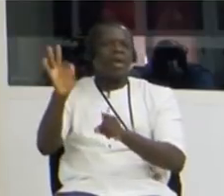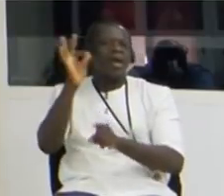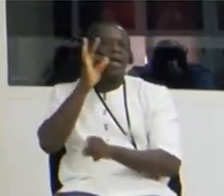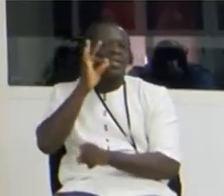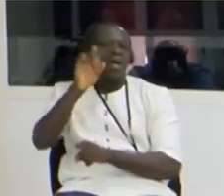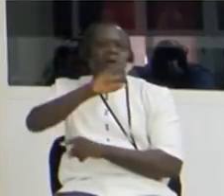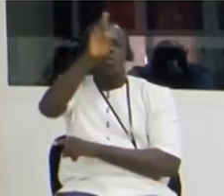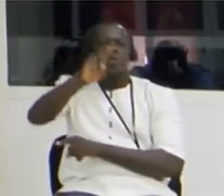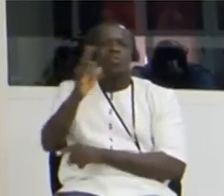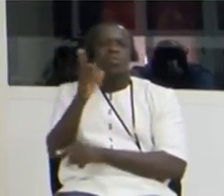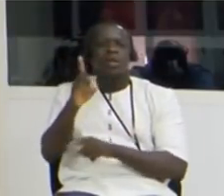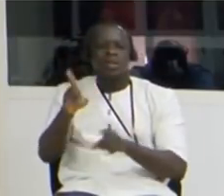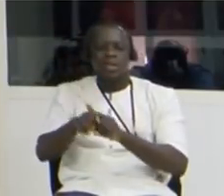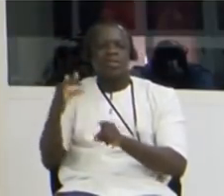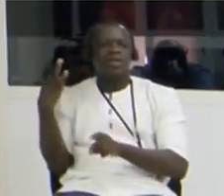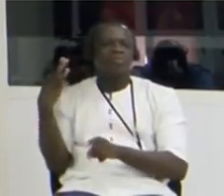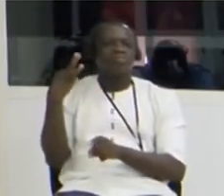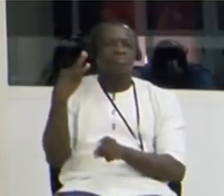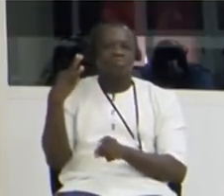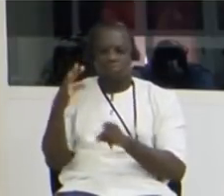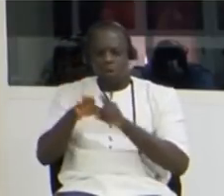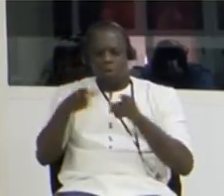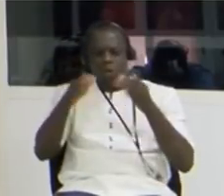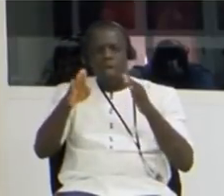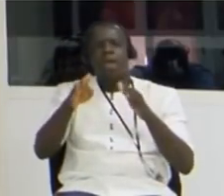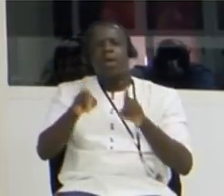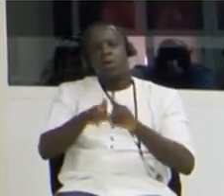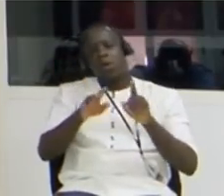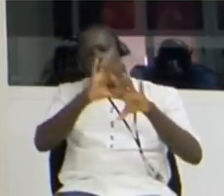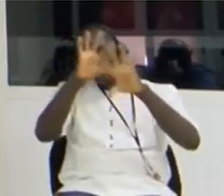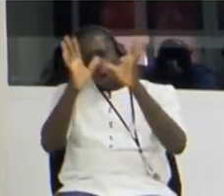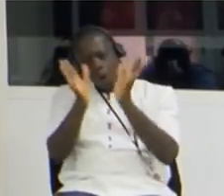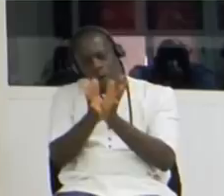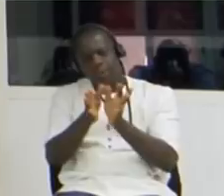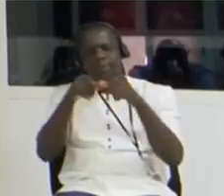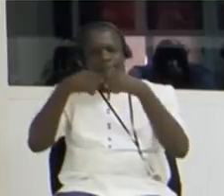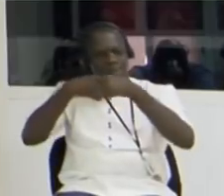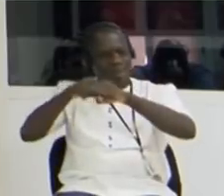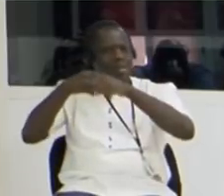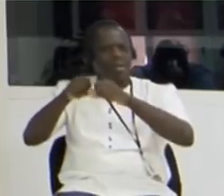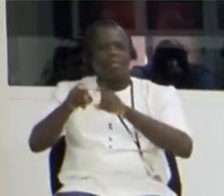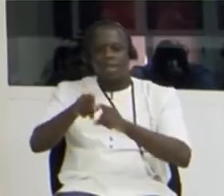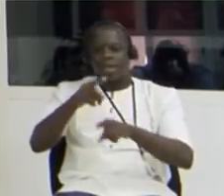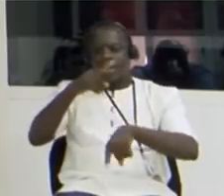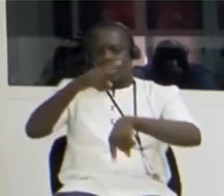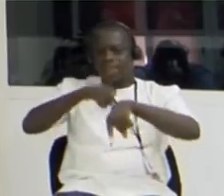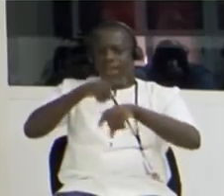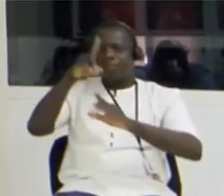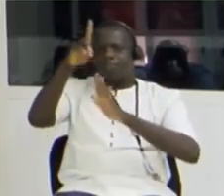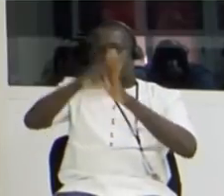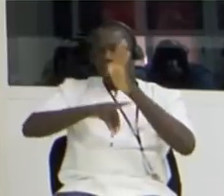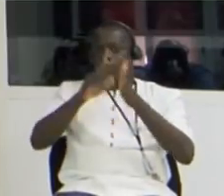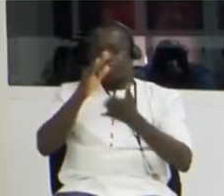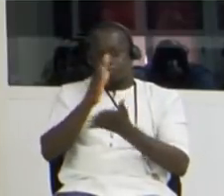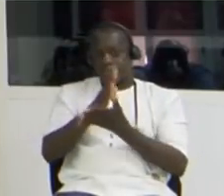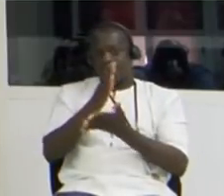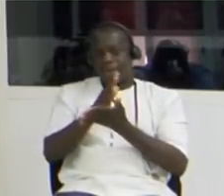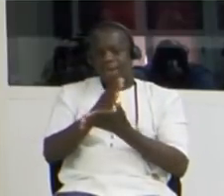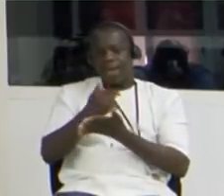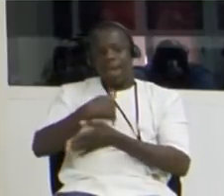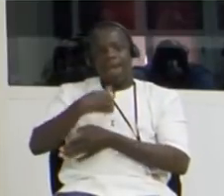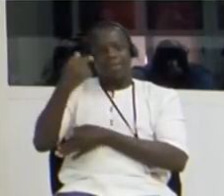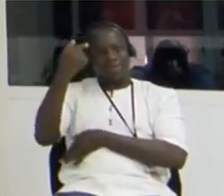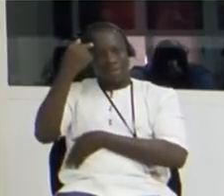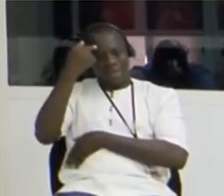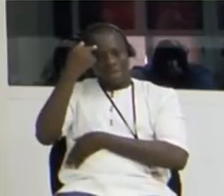card work. You understand? And during the event proper, I think you